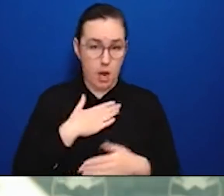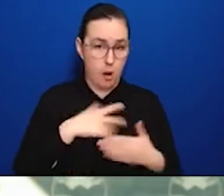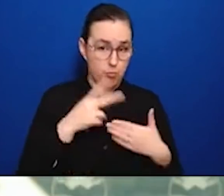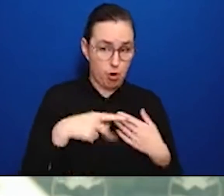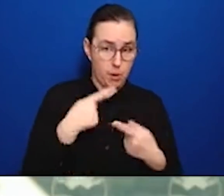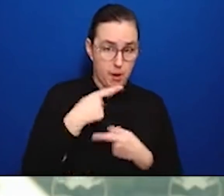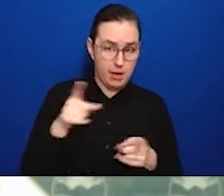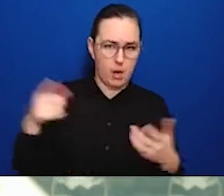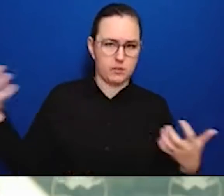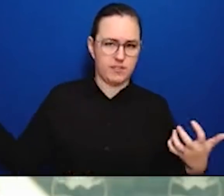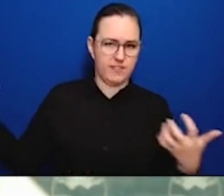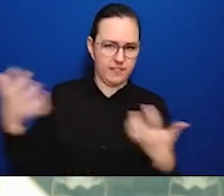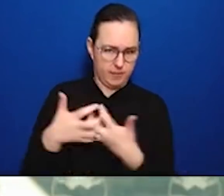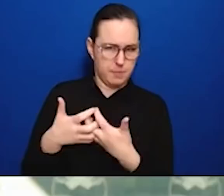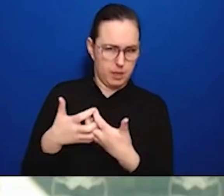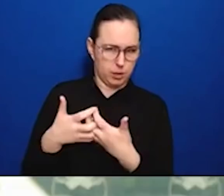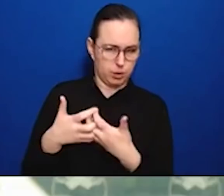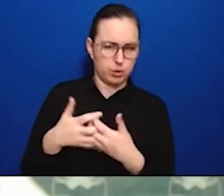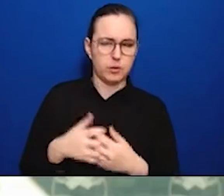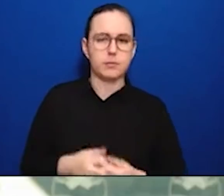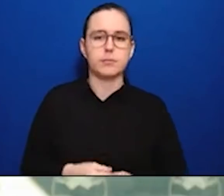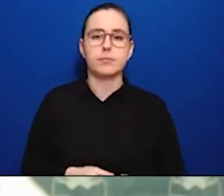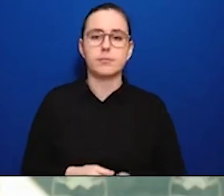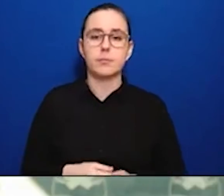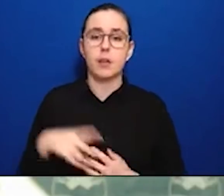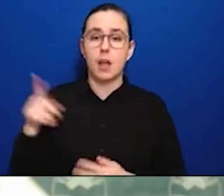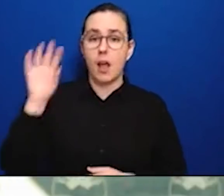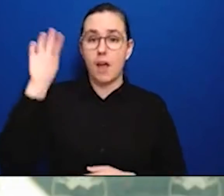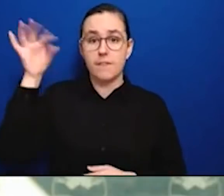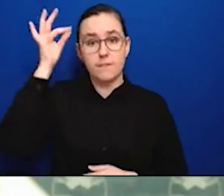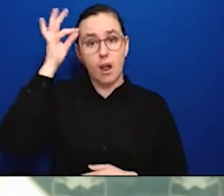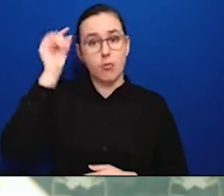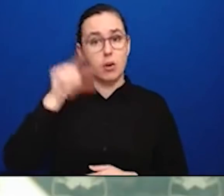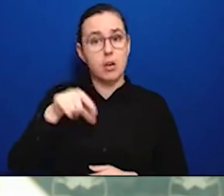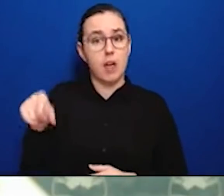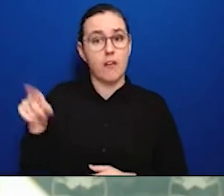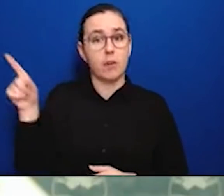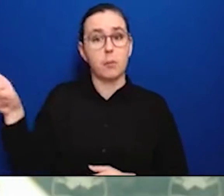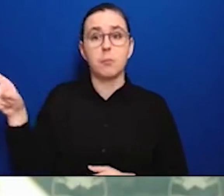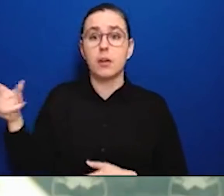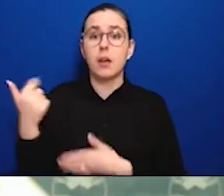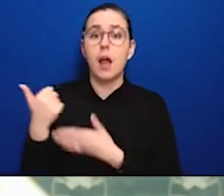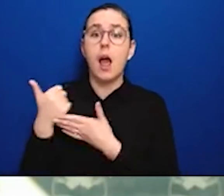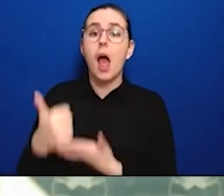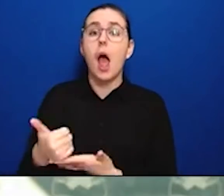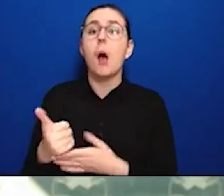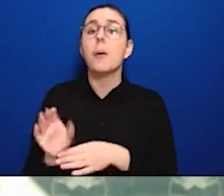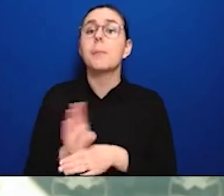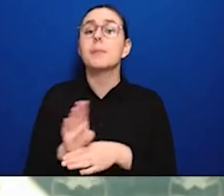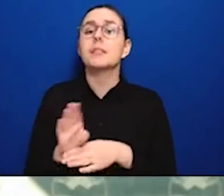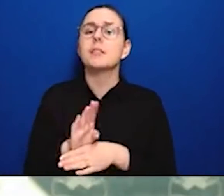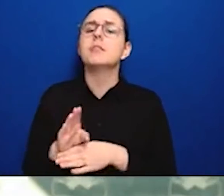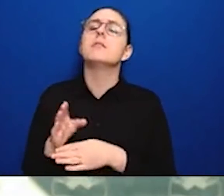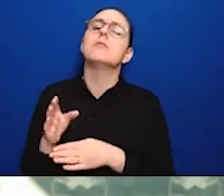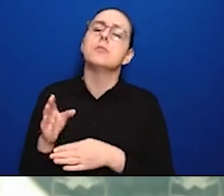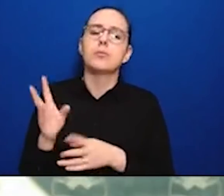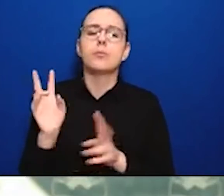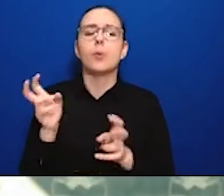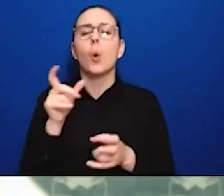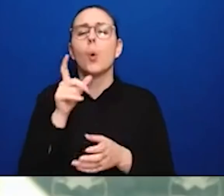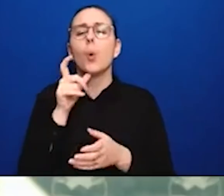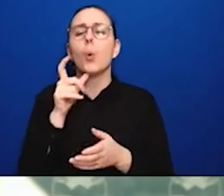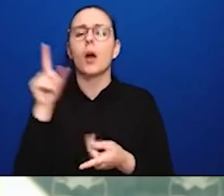were partially closed. That's why we are announcing the closure relief grant today for businesses that have been closed because